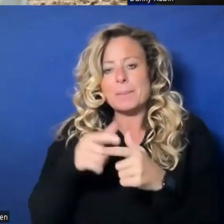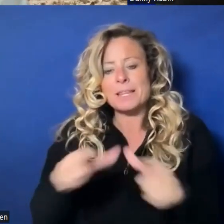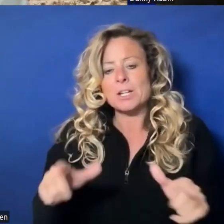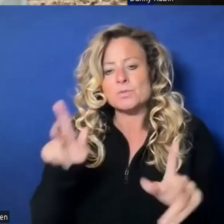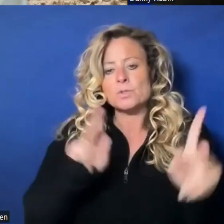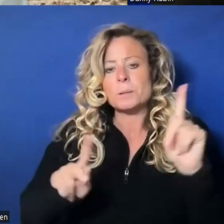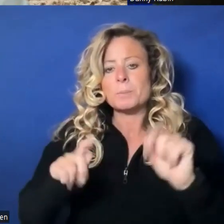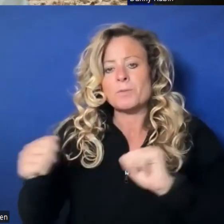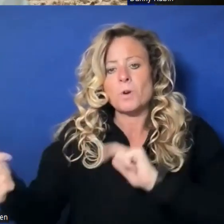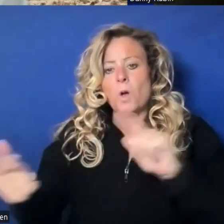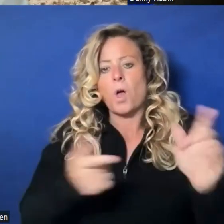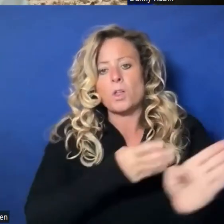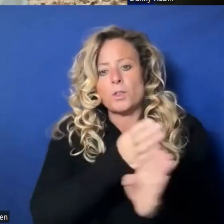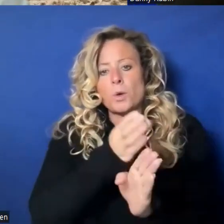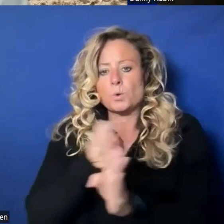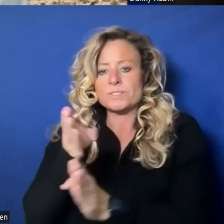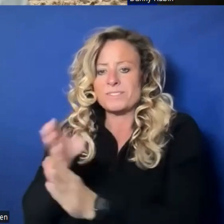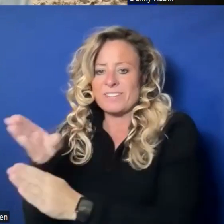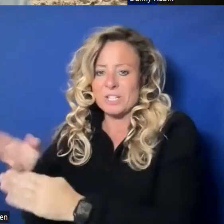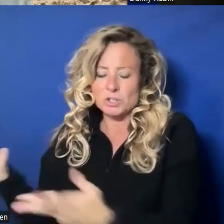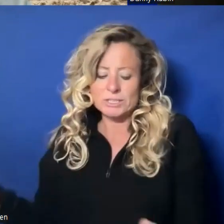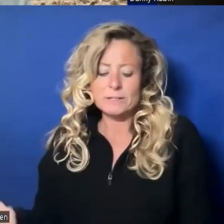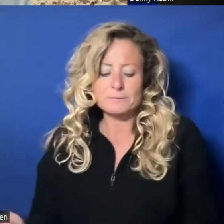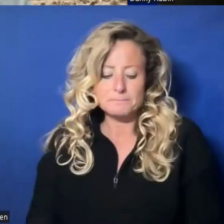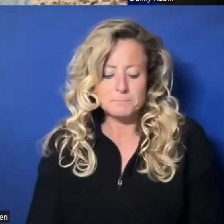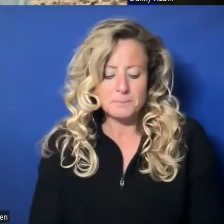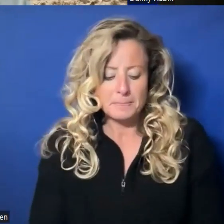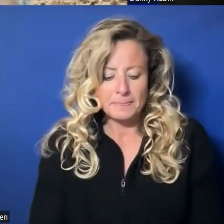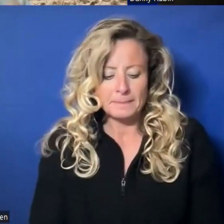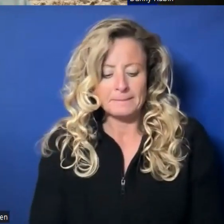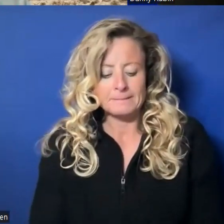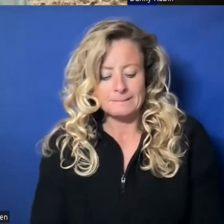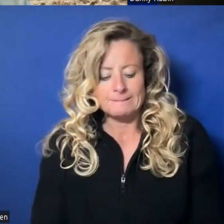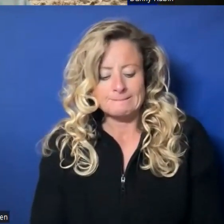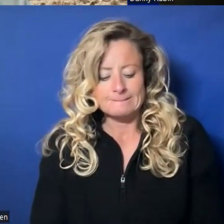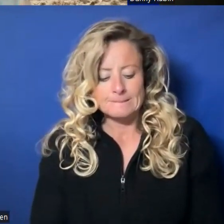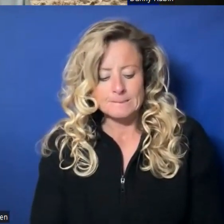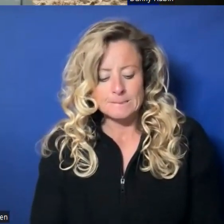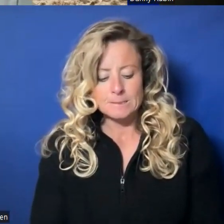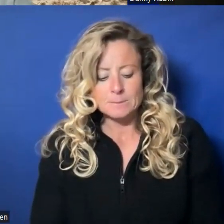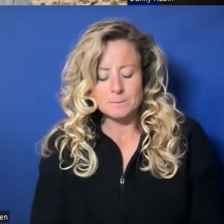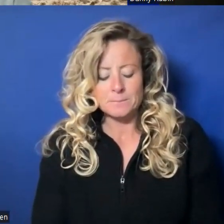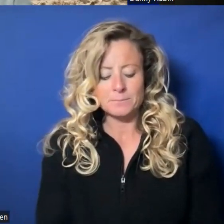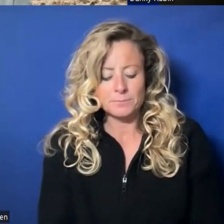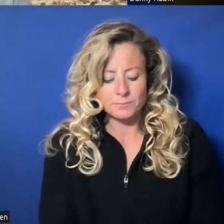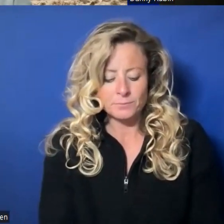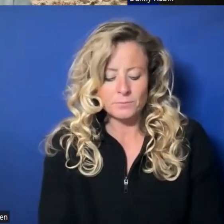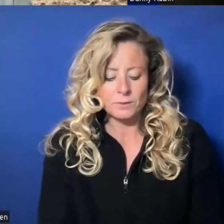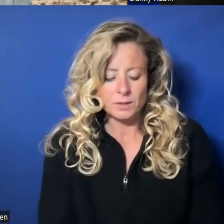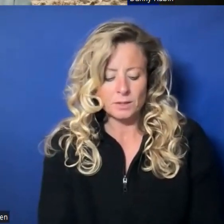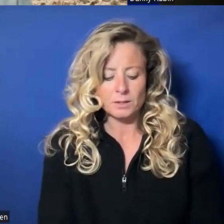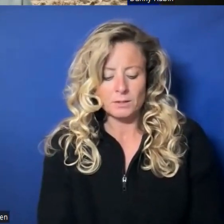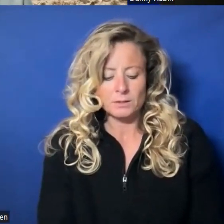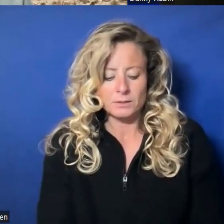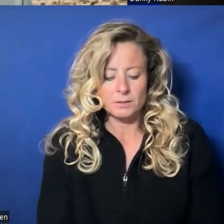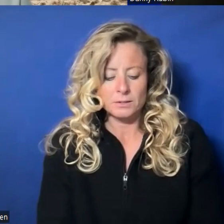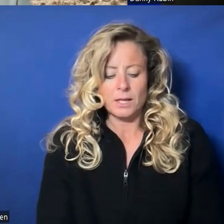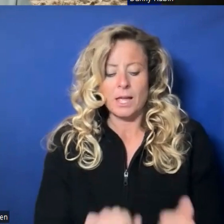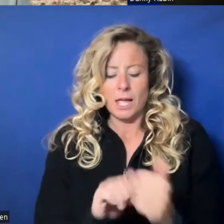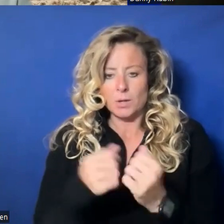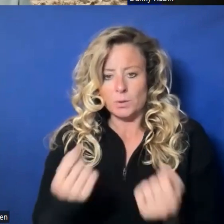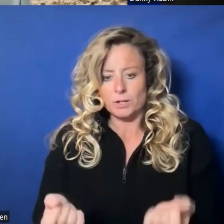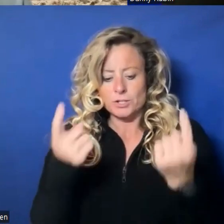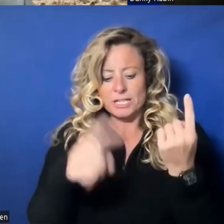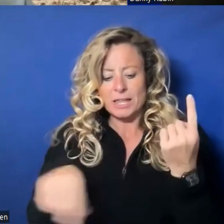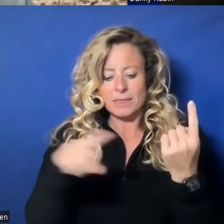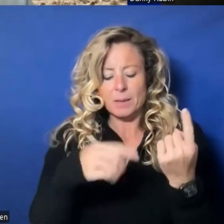those fields? How can I understand their world in order to support